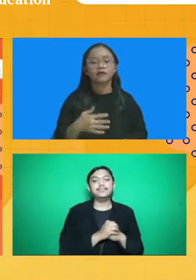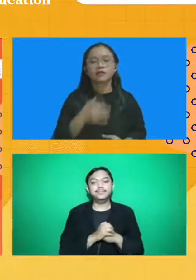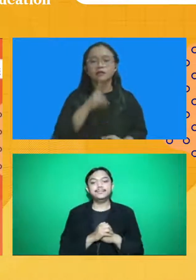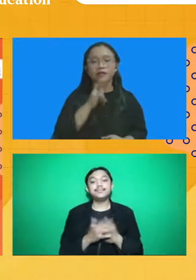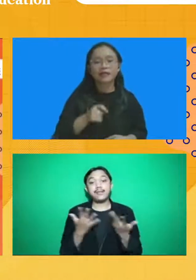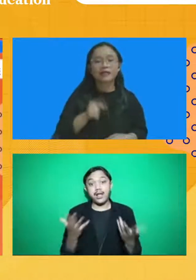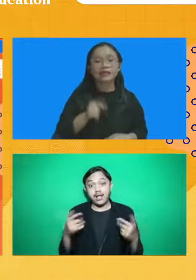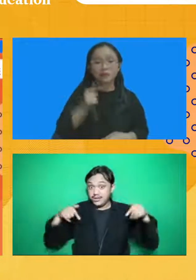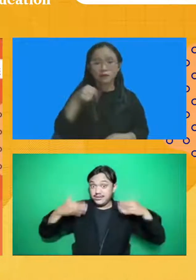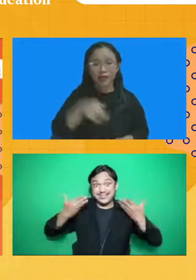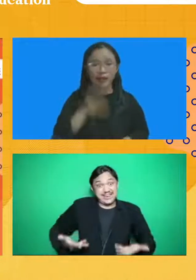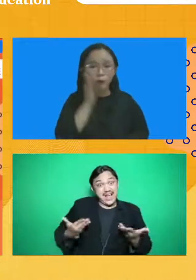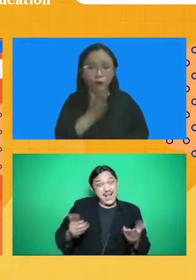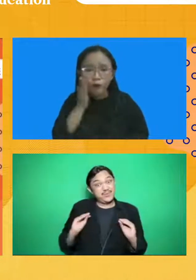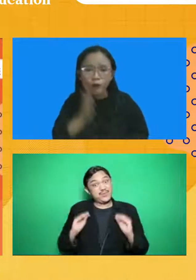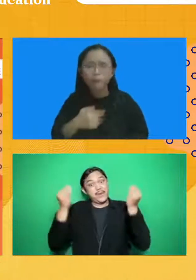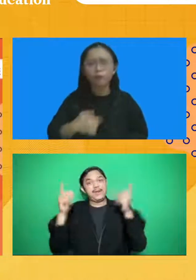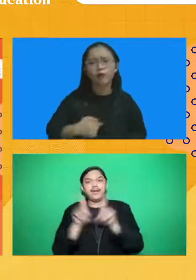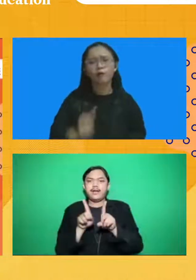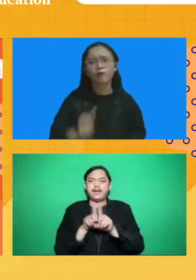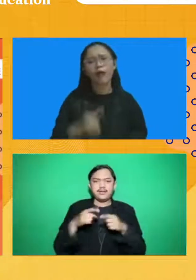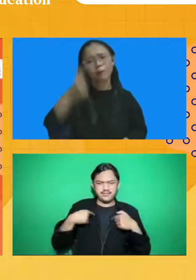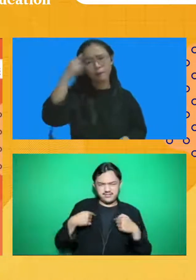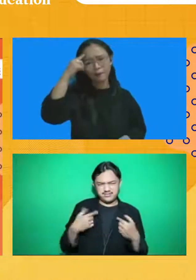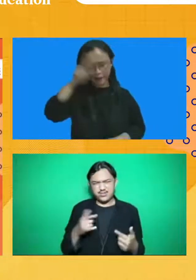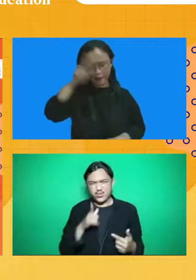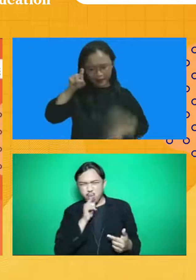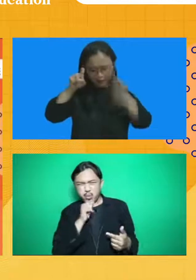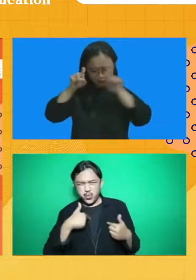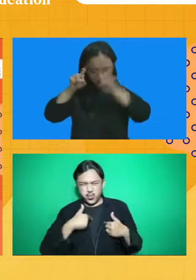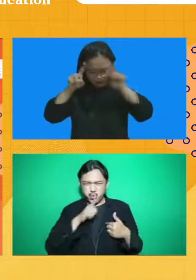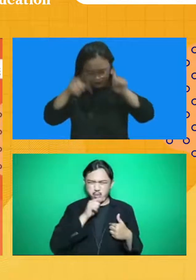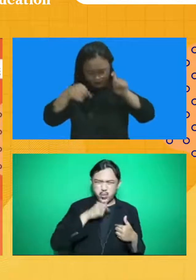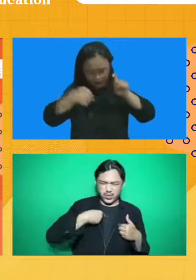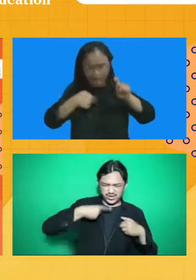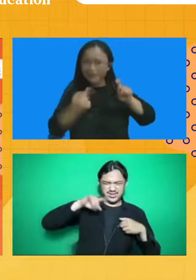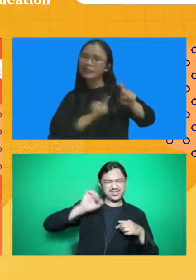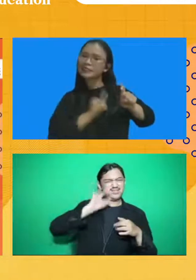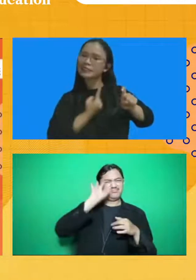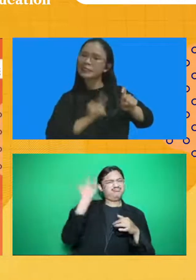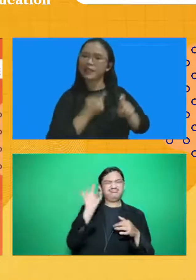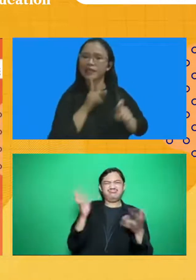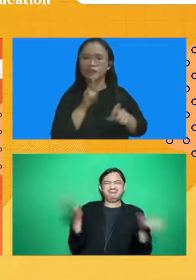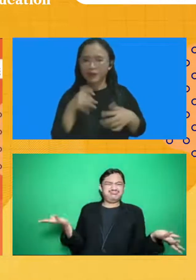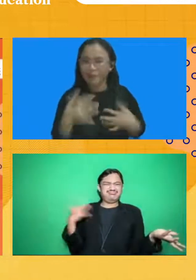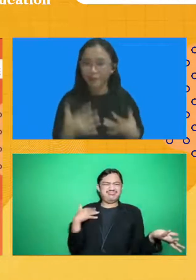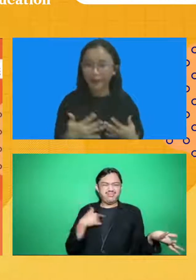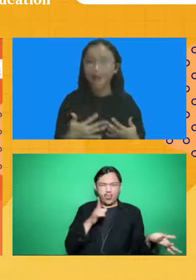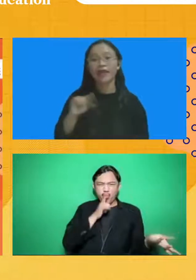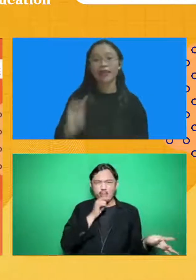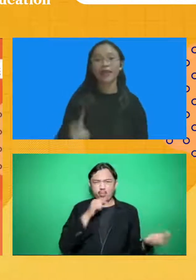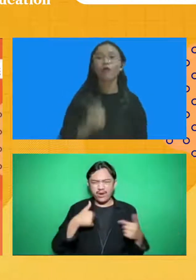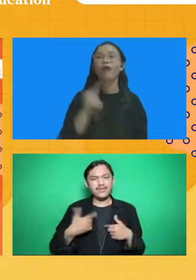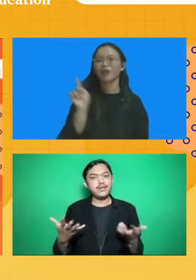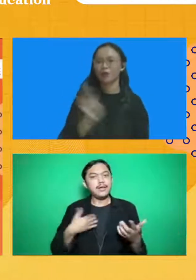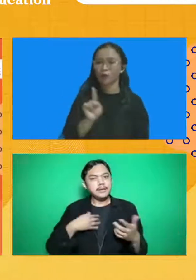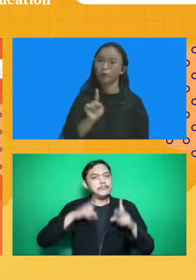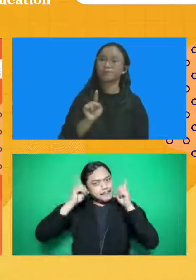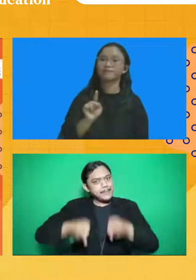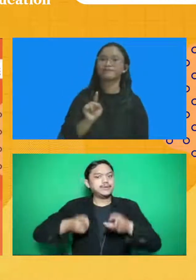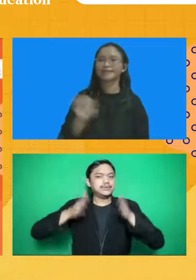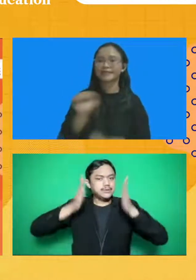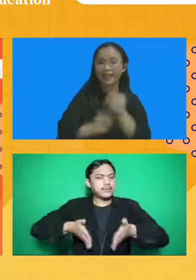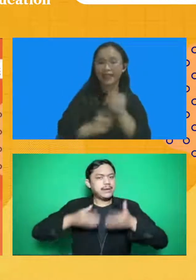gentlemen, before we get started, I would like to go over a few items so you know how to participate in today's event.